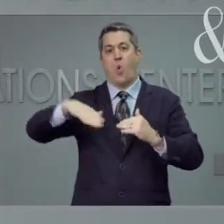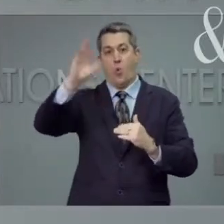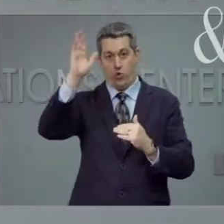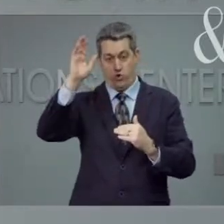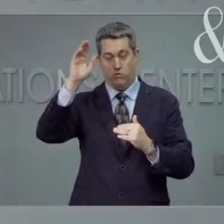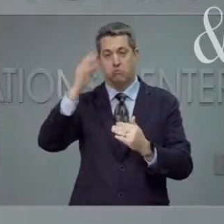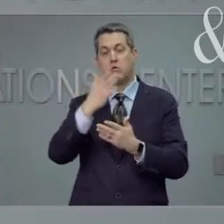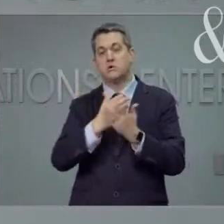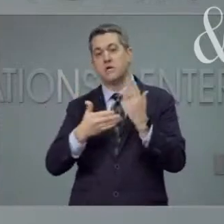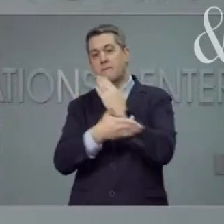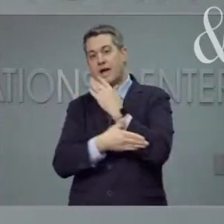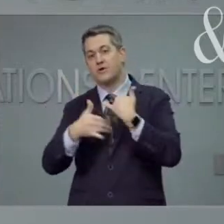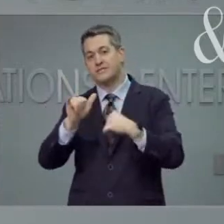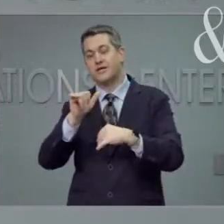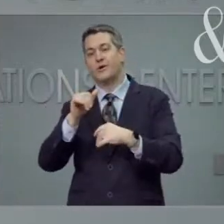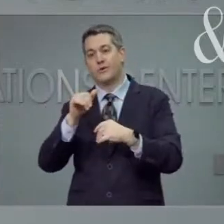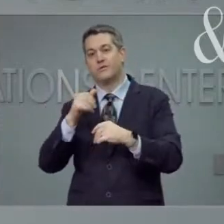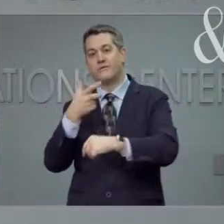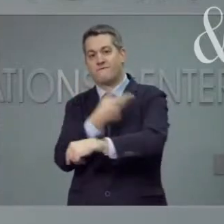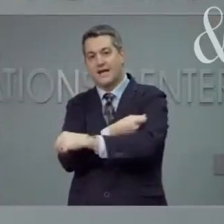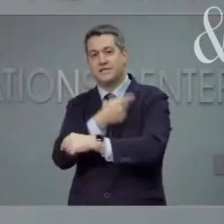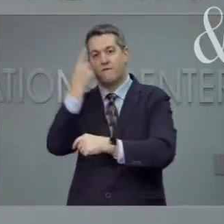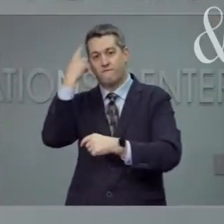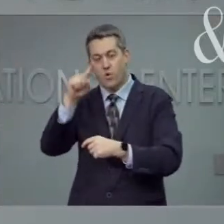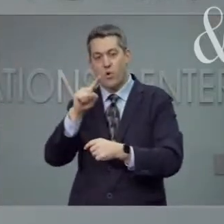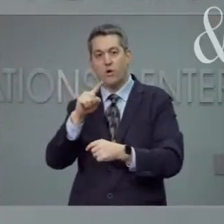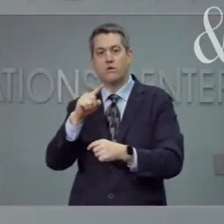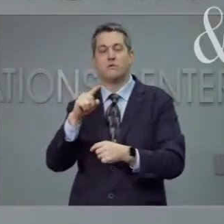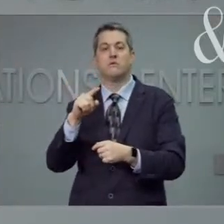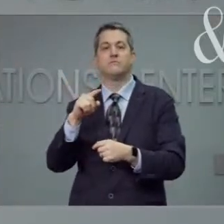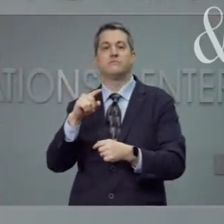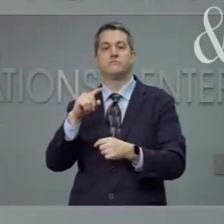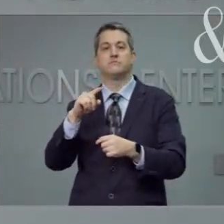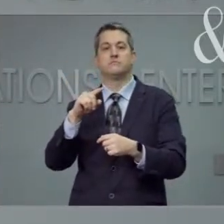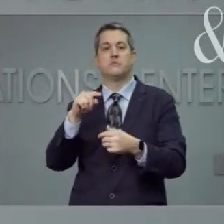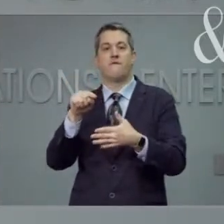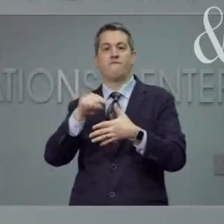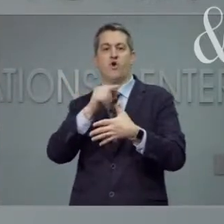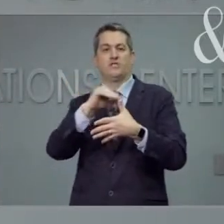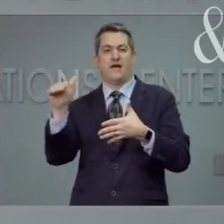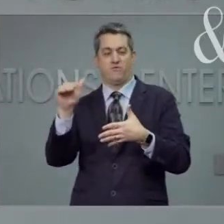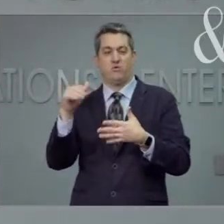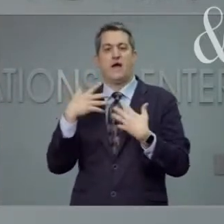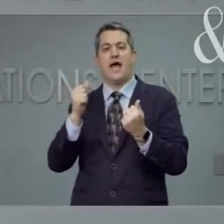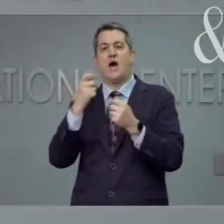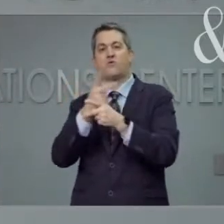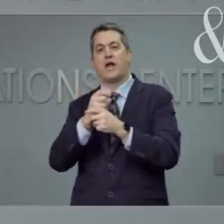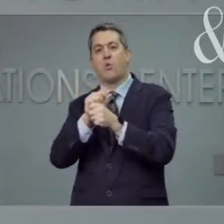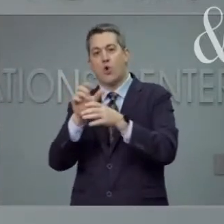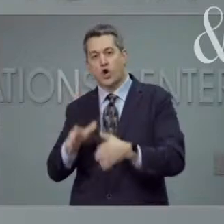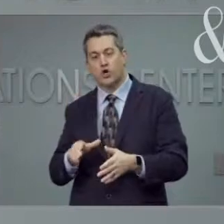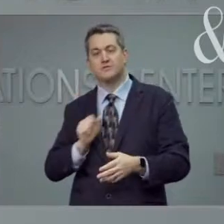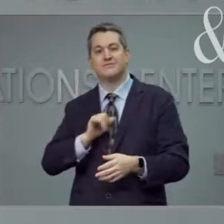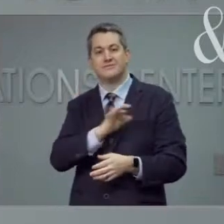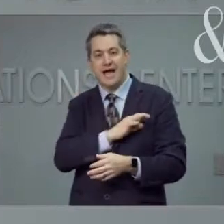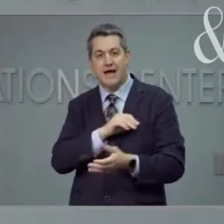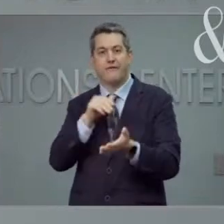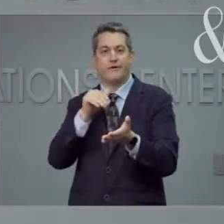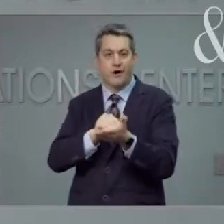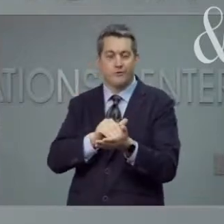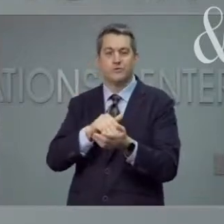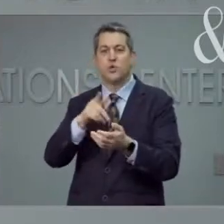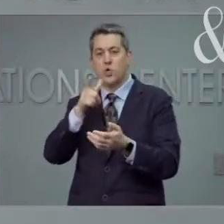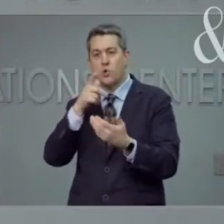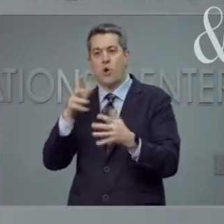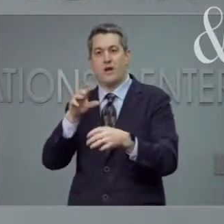the counties are still working on the first stage of healthcare workers who are working immediately with COVID patients.